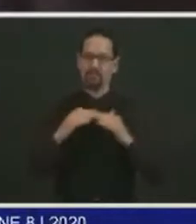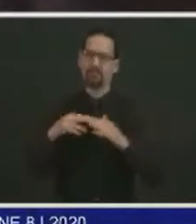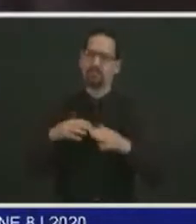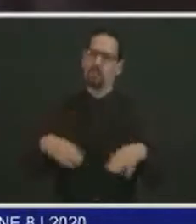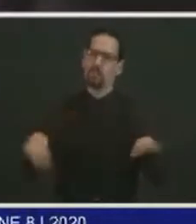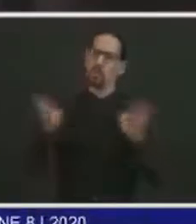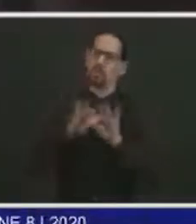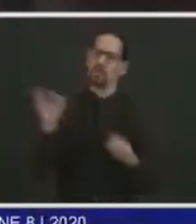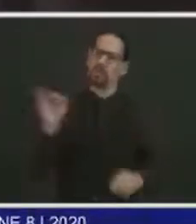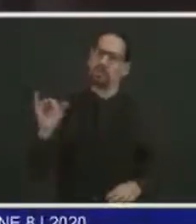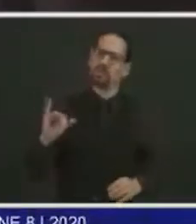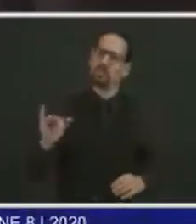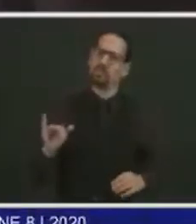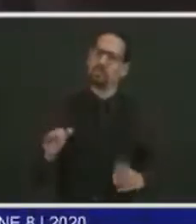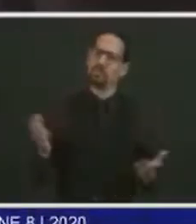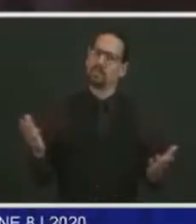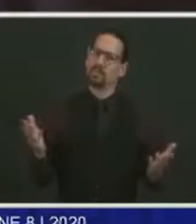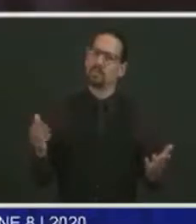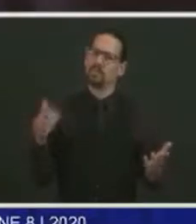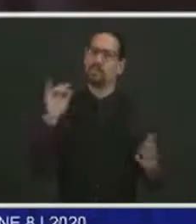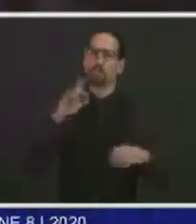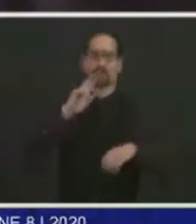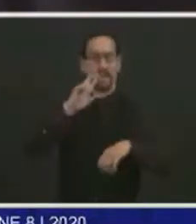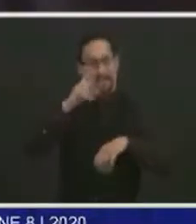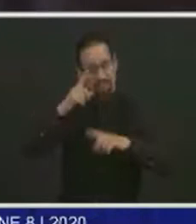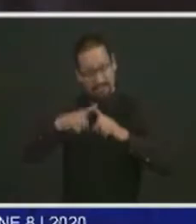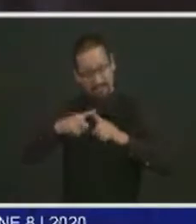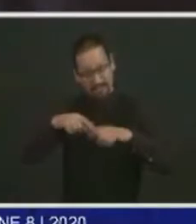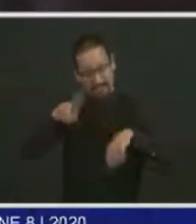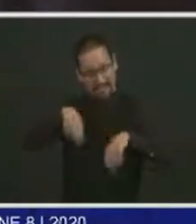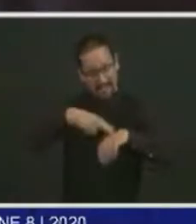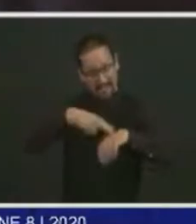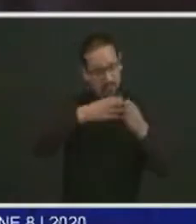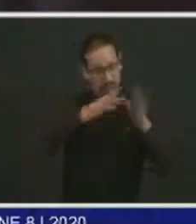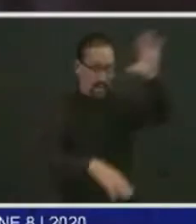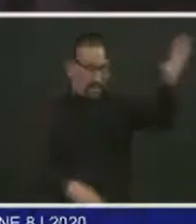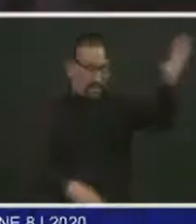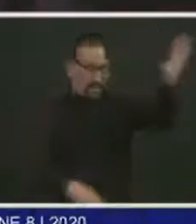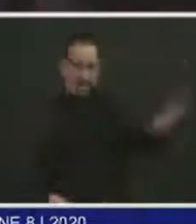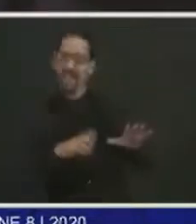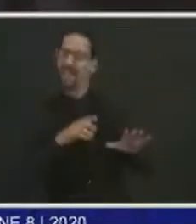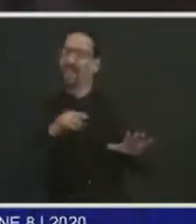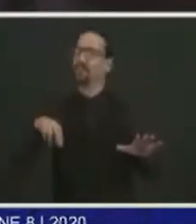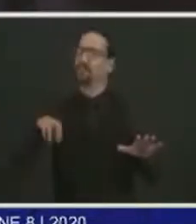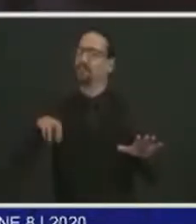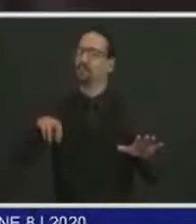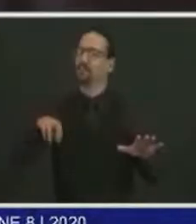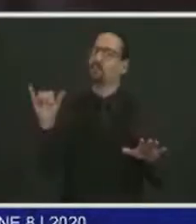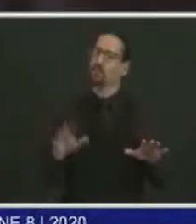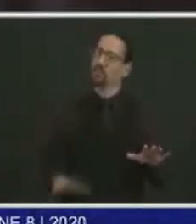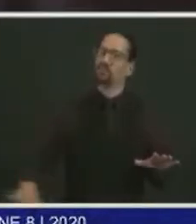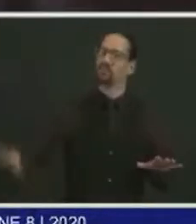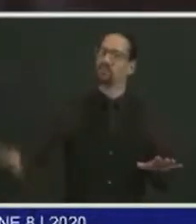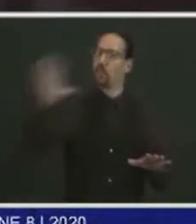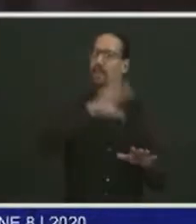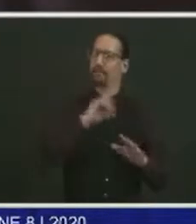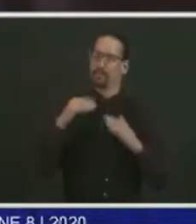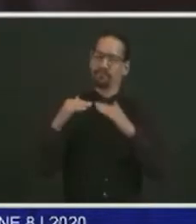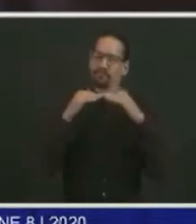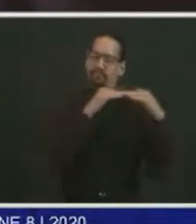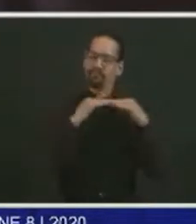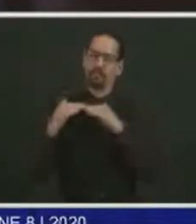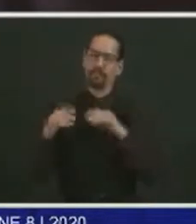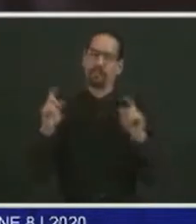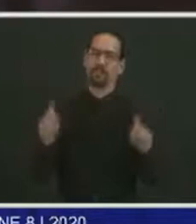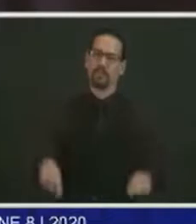well as at the Rhode Island Department of Health. We say often that everyone should have an equal opportunity to be